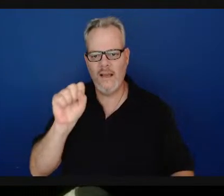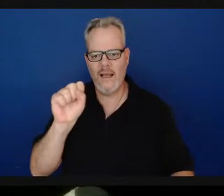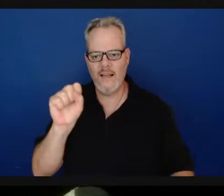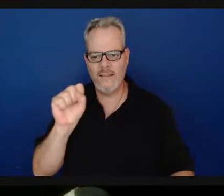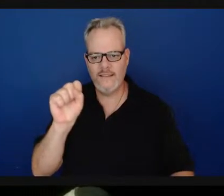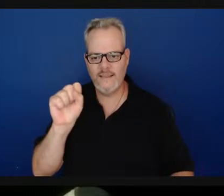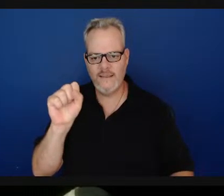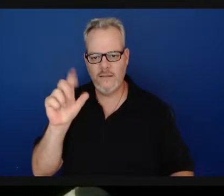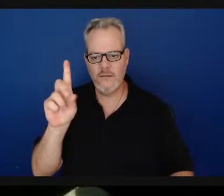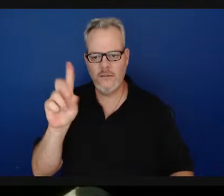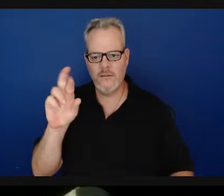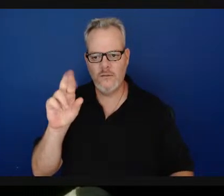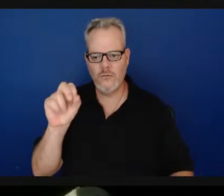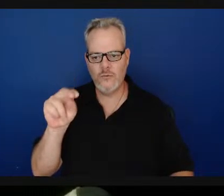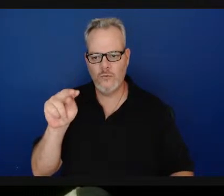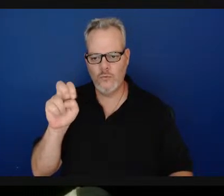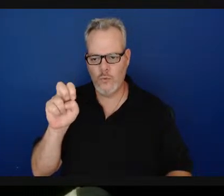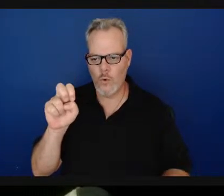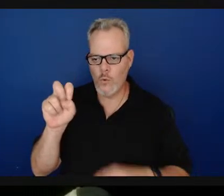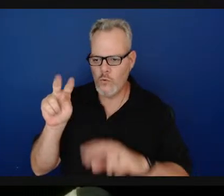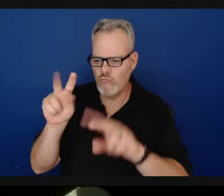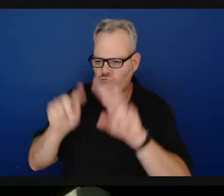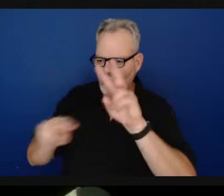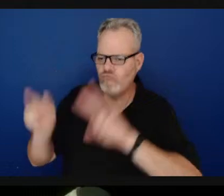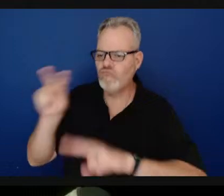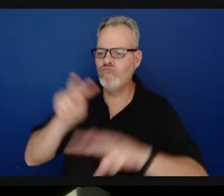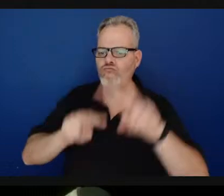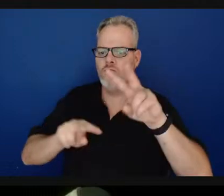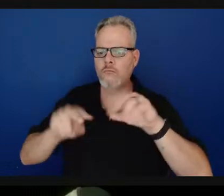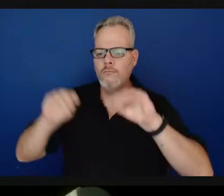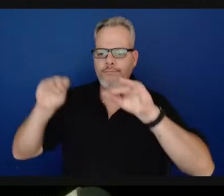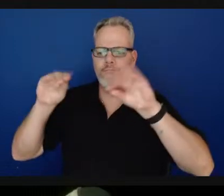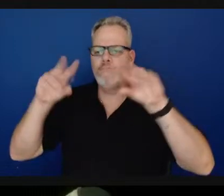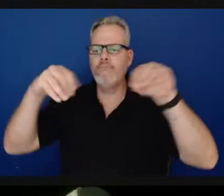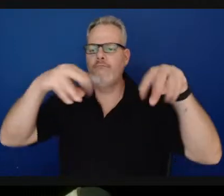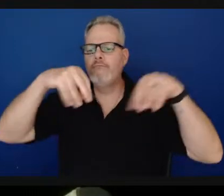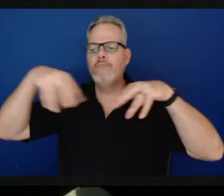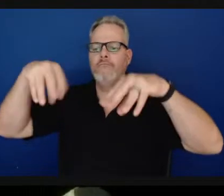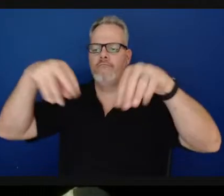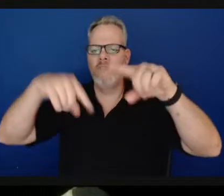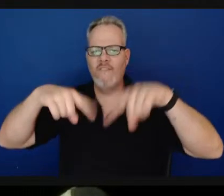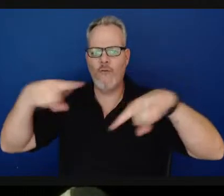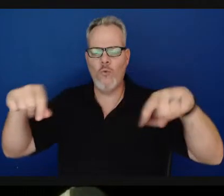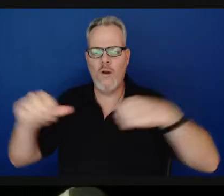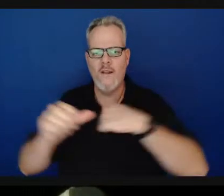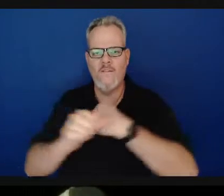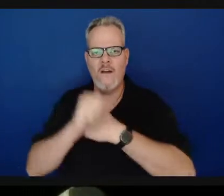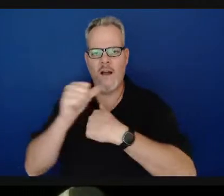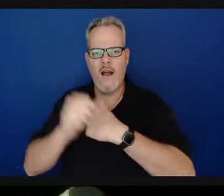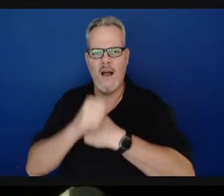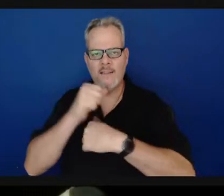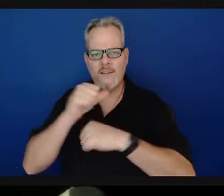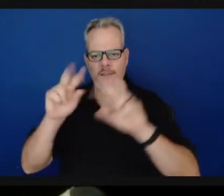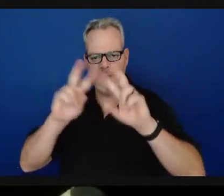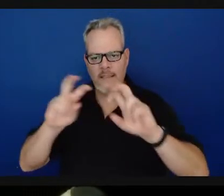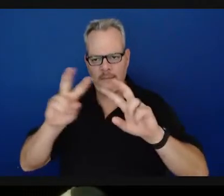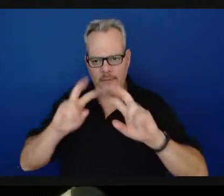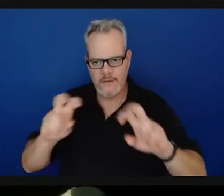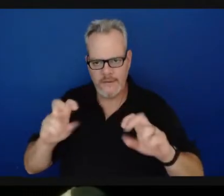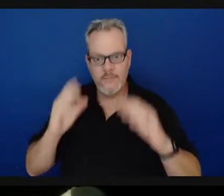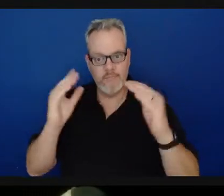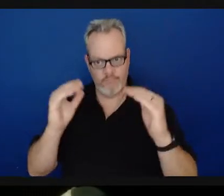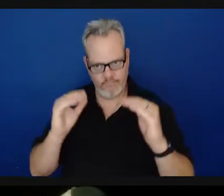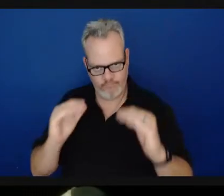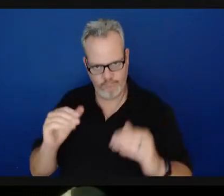assess volcanic gas emissions and take aerial imagery to aid in hazard assessment there. So the Pele's hair